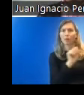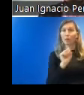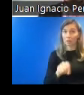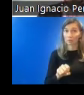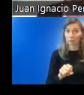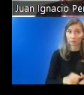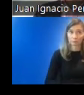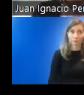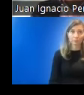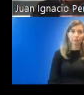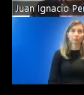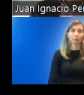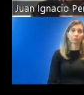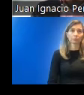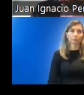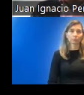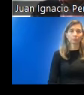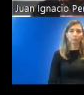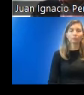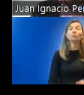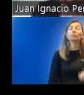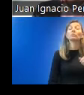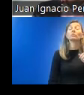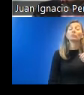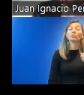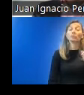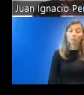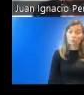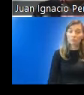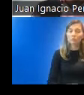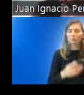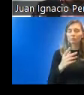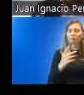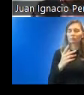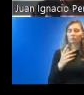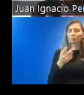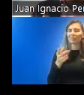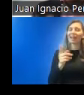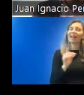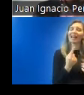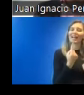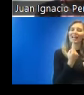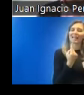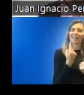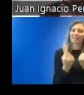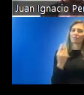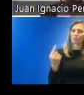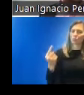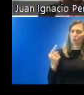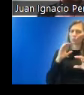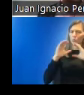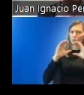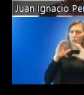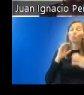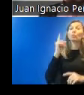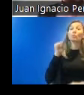This, that we typically call individual communications, are, of course, this mechanism is only available for the states